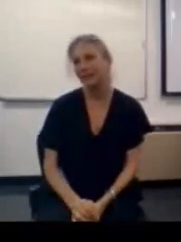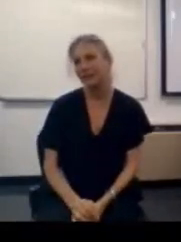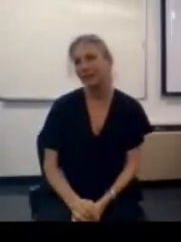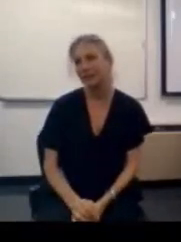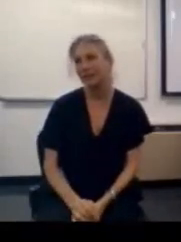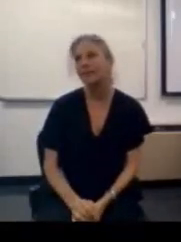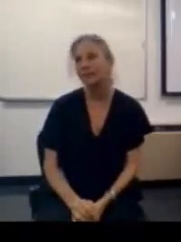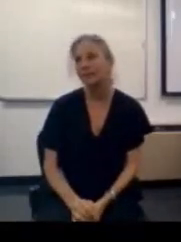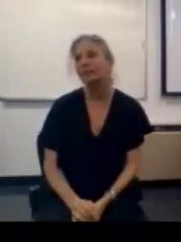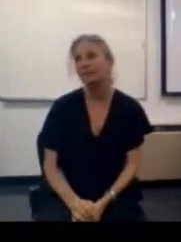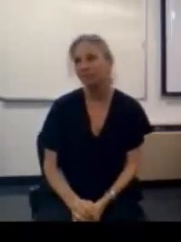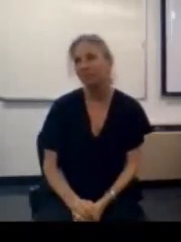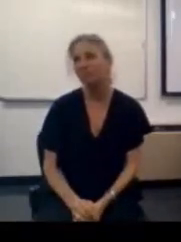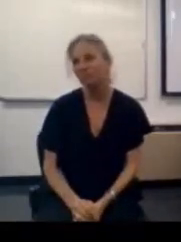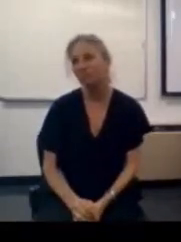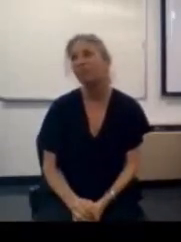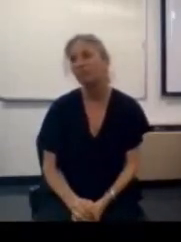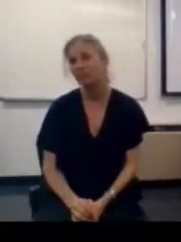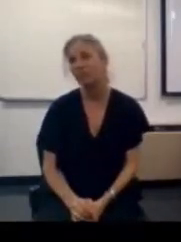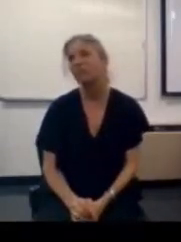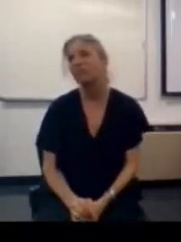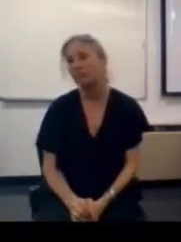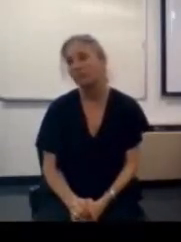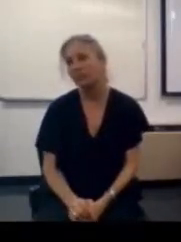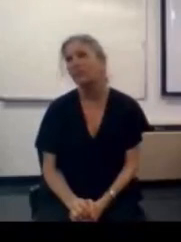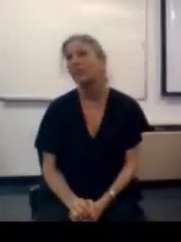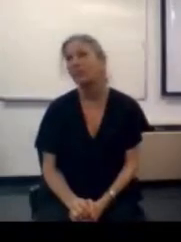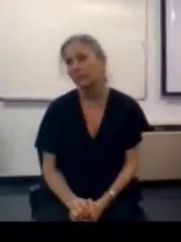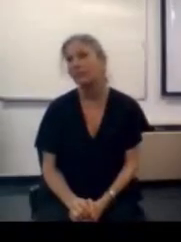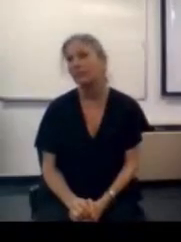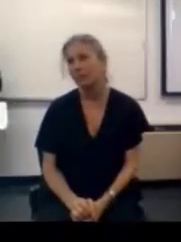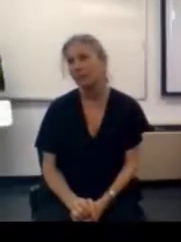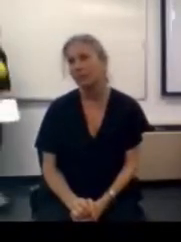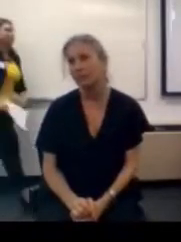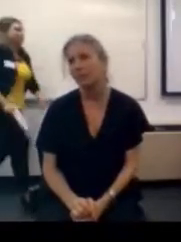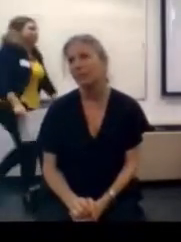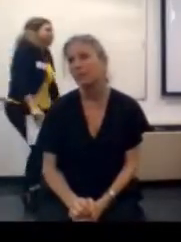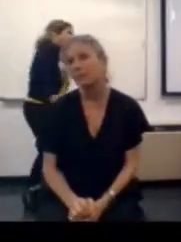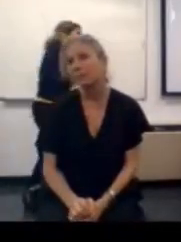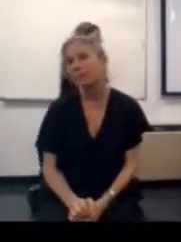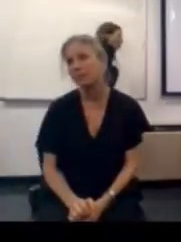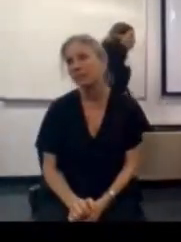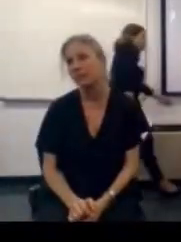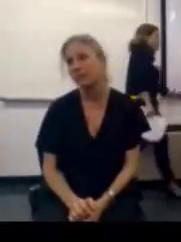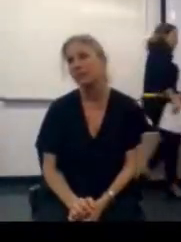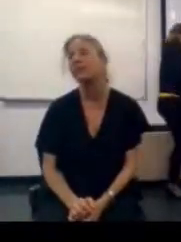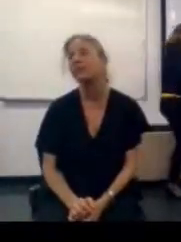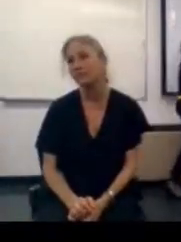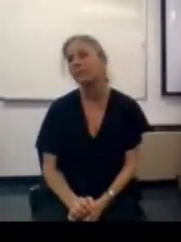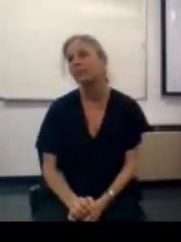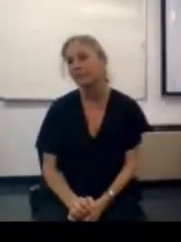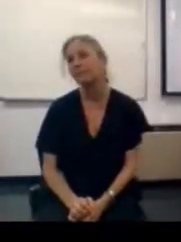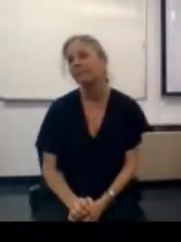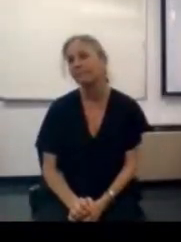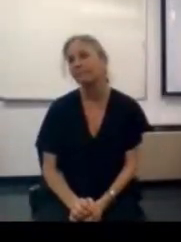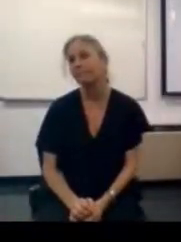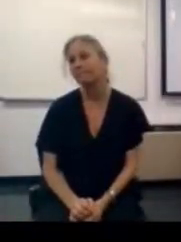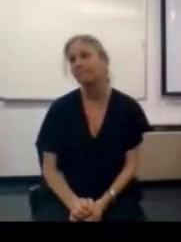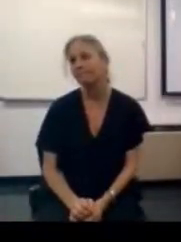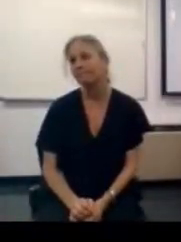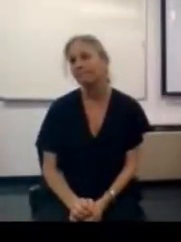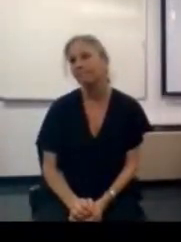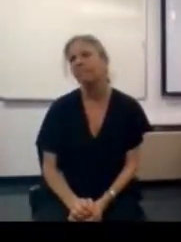Thank you so much. Carol, and Debbie, we turn it back to you. Okay, thank you so much. So sensational and so intuitive, isn't it?